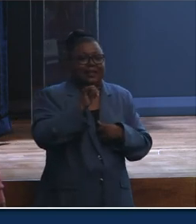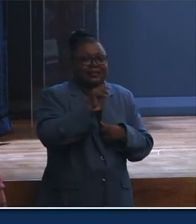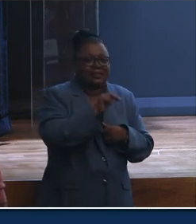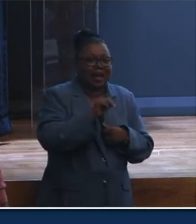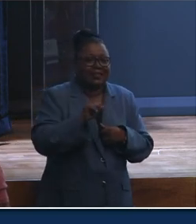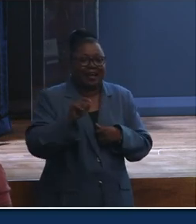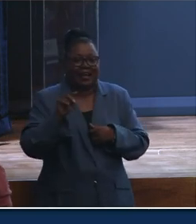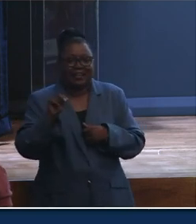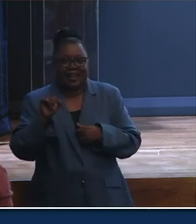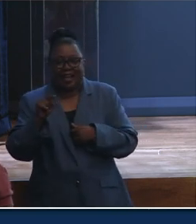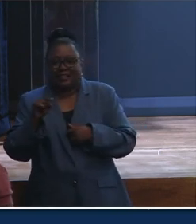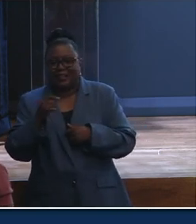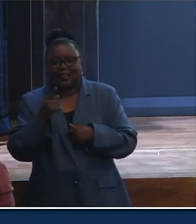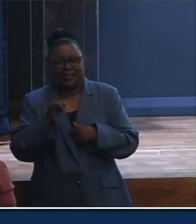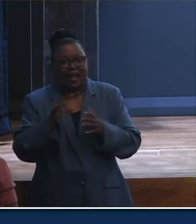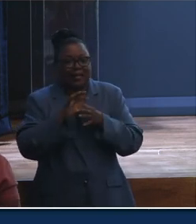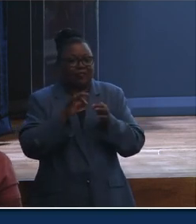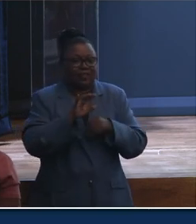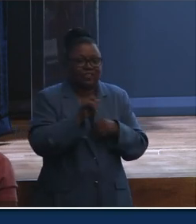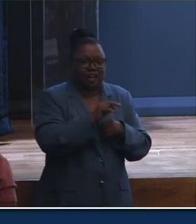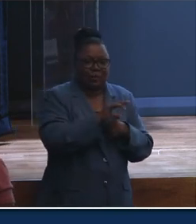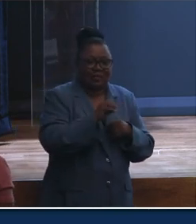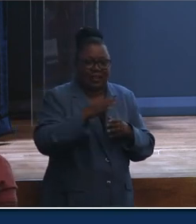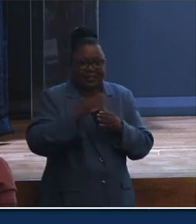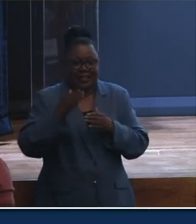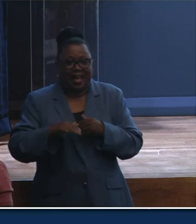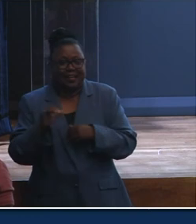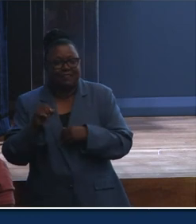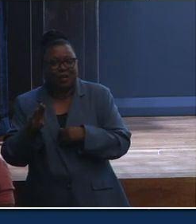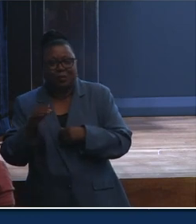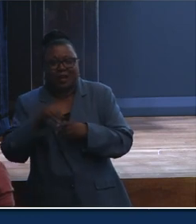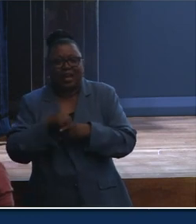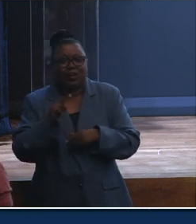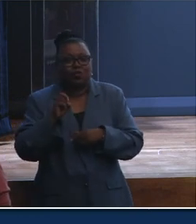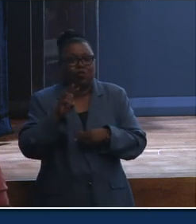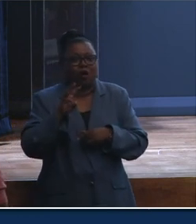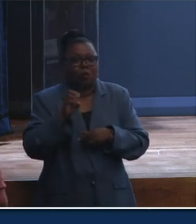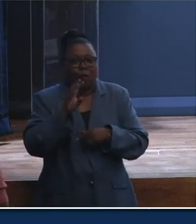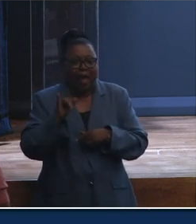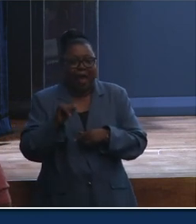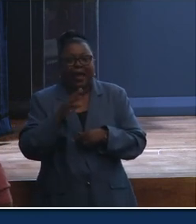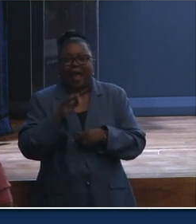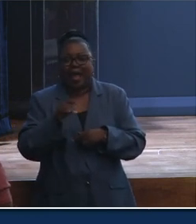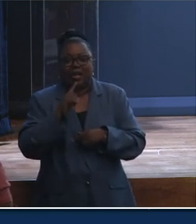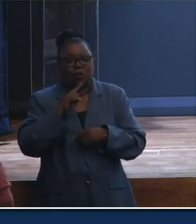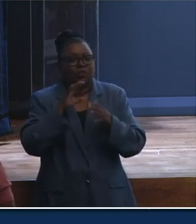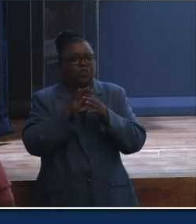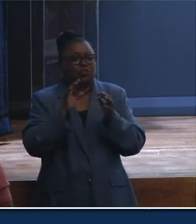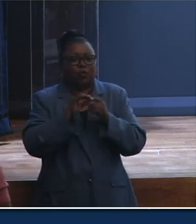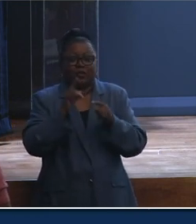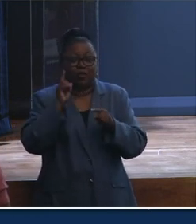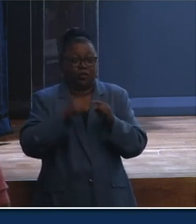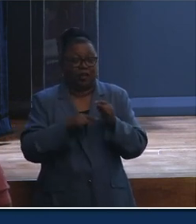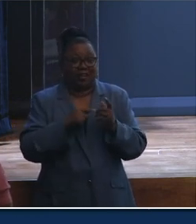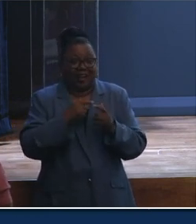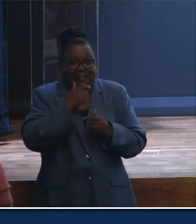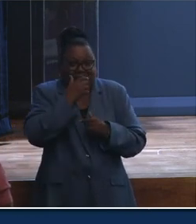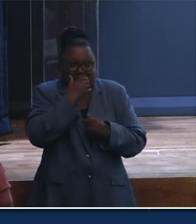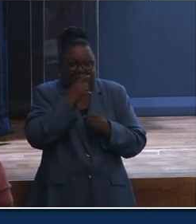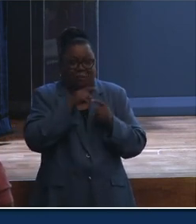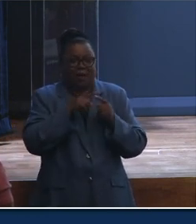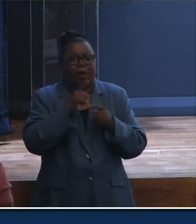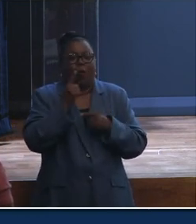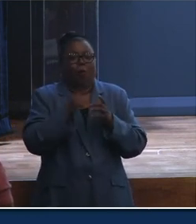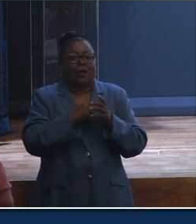Saga. Covered it every day from January 6th to the end of February in Norway. And it was a story that you could kind of giggle about,